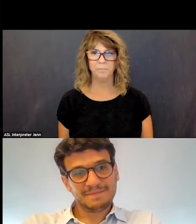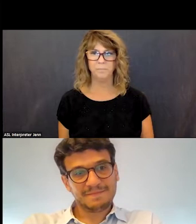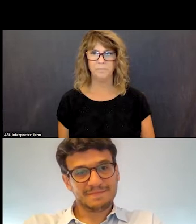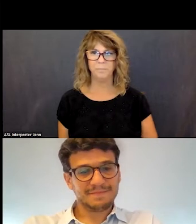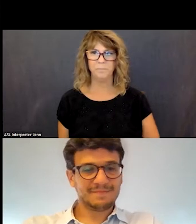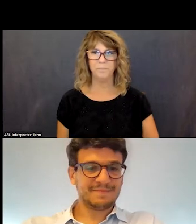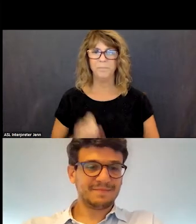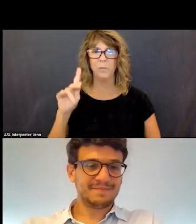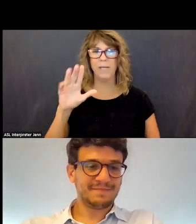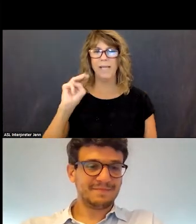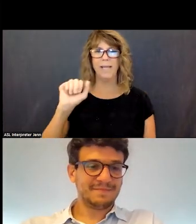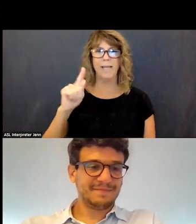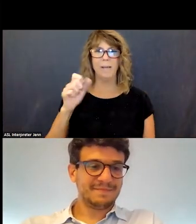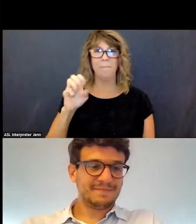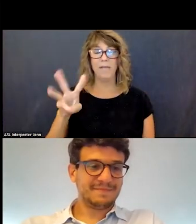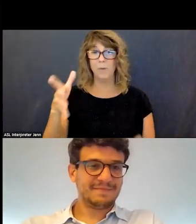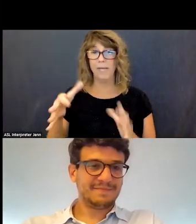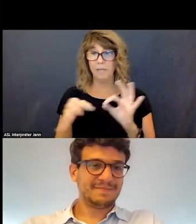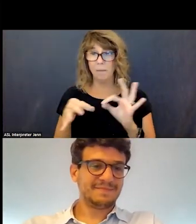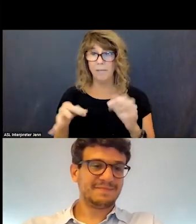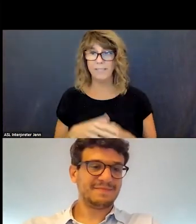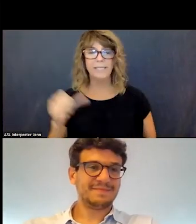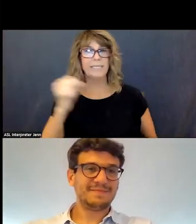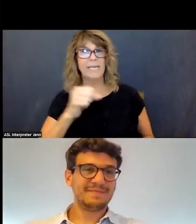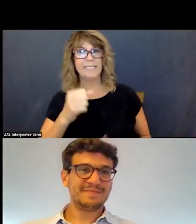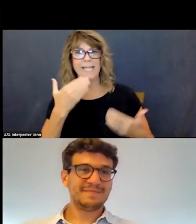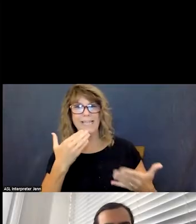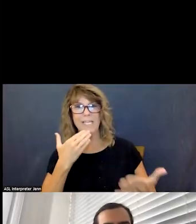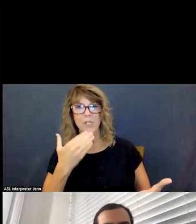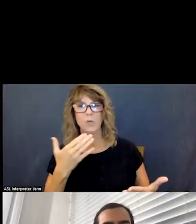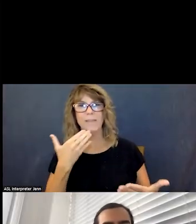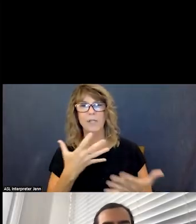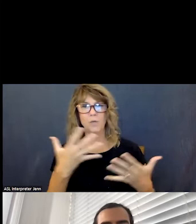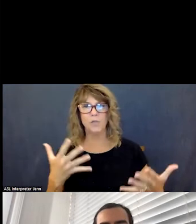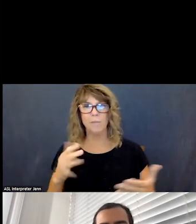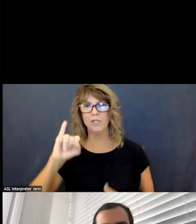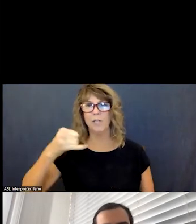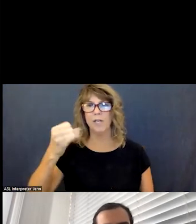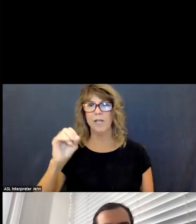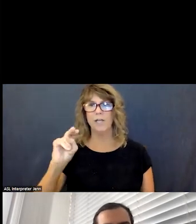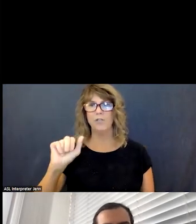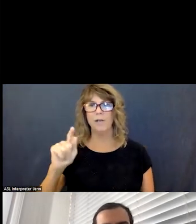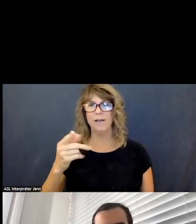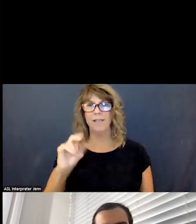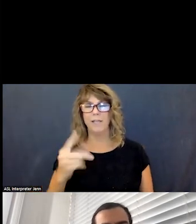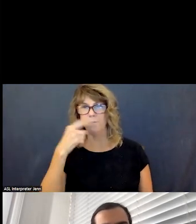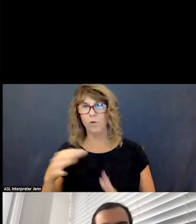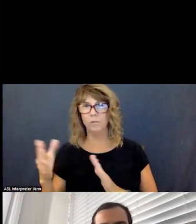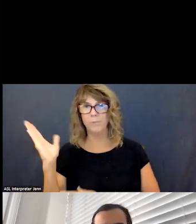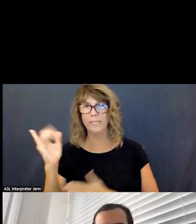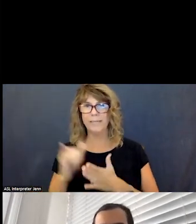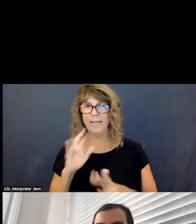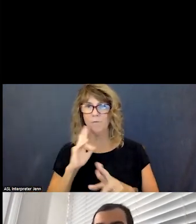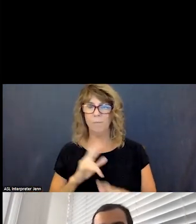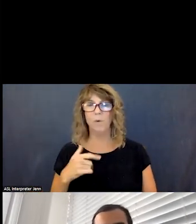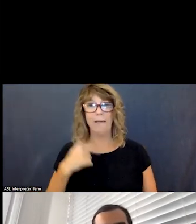Okay, Matthew, you were going to make a comment, sir? Yeah, thank you. And thank you so much, Jonathan, for presenting the RAND report. I think a